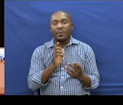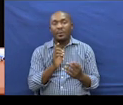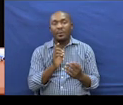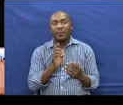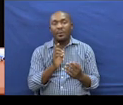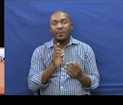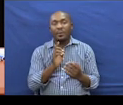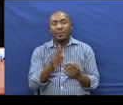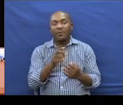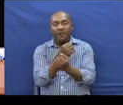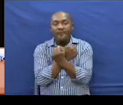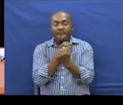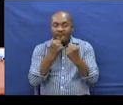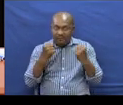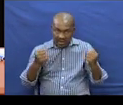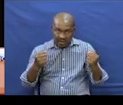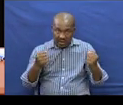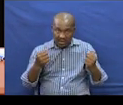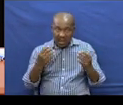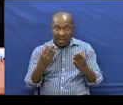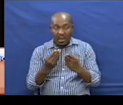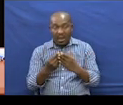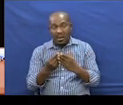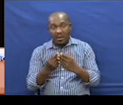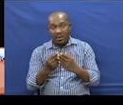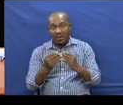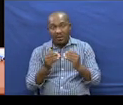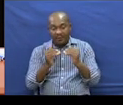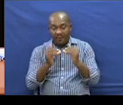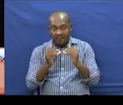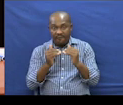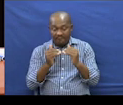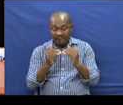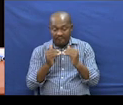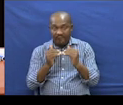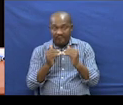fair, and regular election.